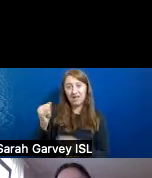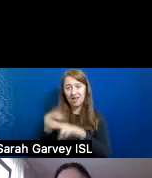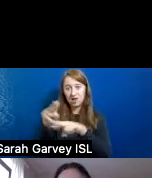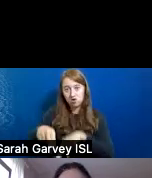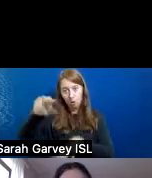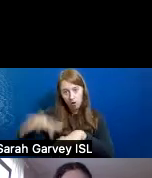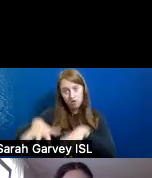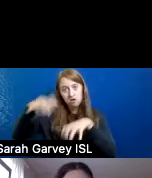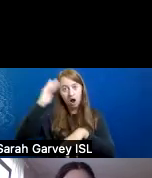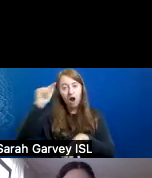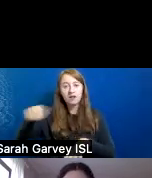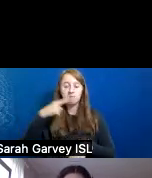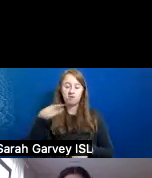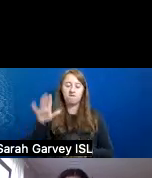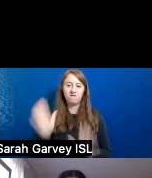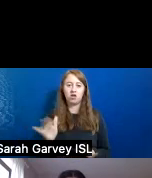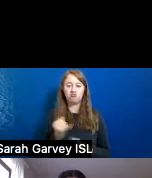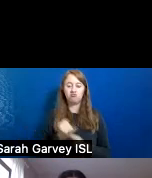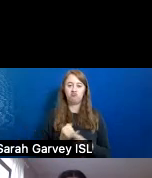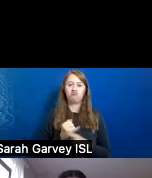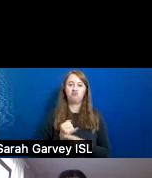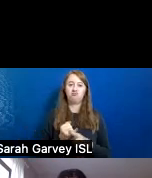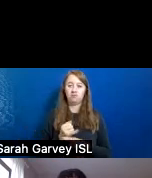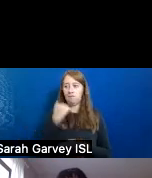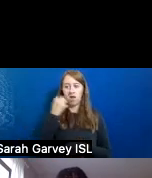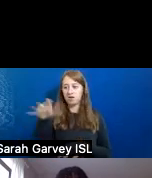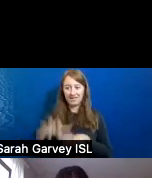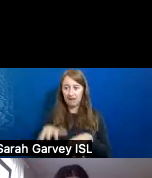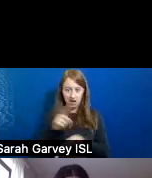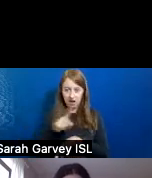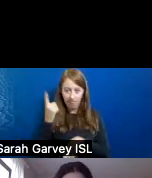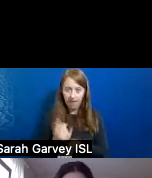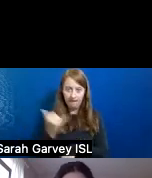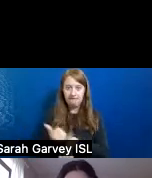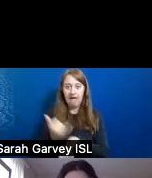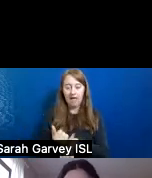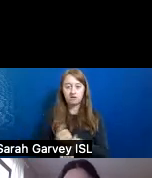has been held up now due to the fact that we don't have an Assembly or an executive.